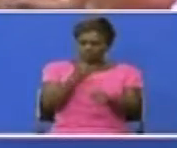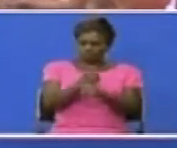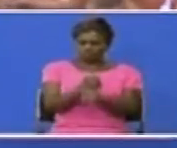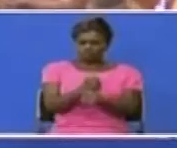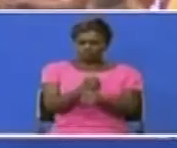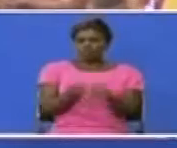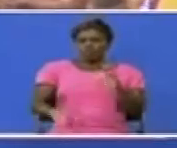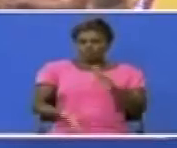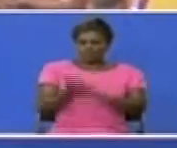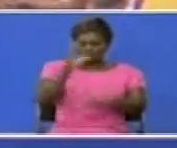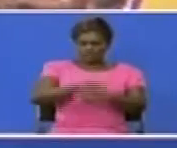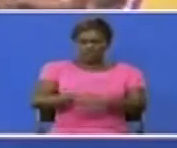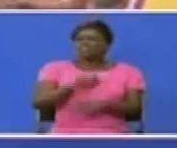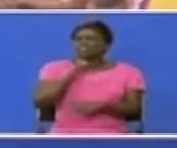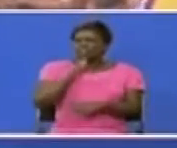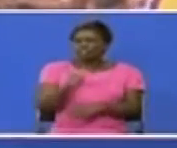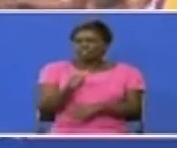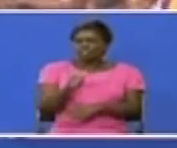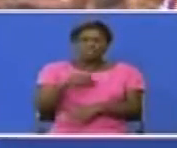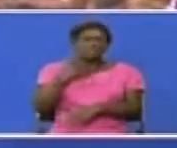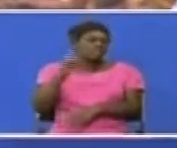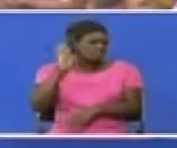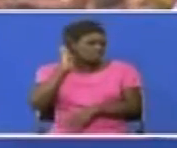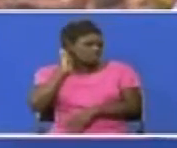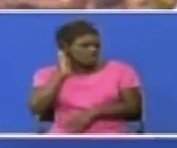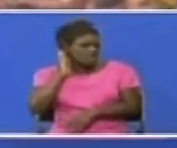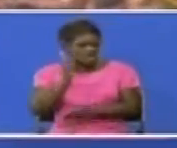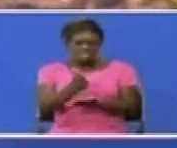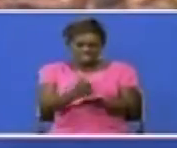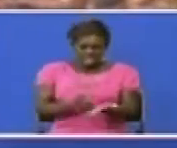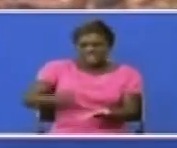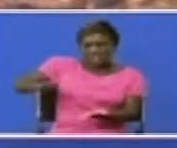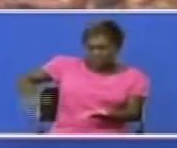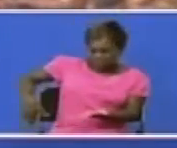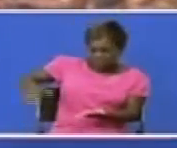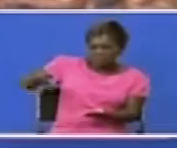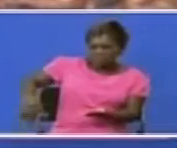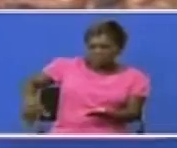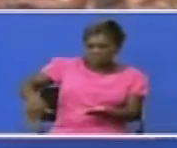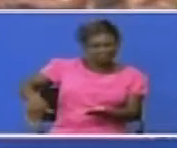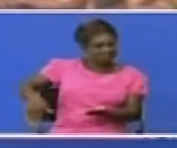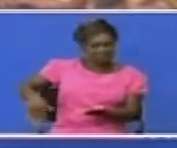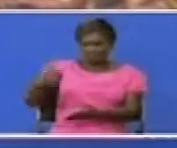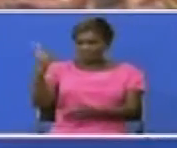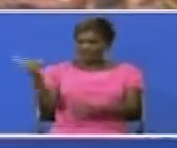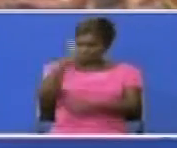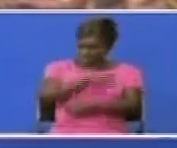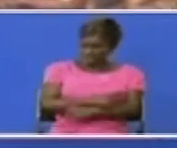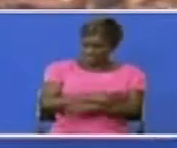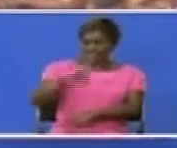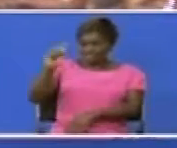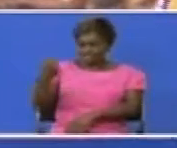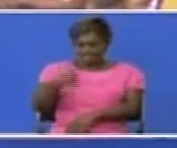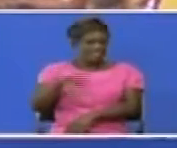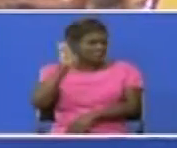that. We don't want to every day to be told where our sector contributes less than 1%. One day we want Kenyans to